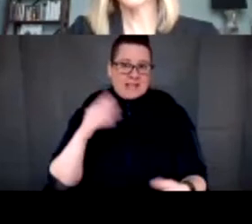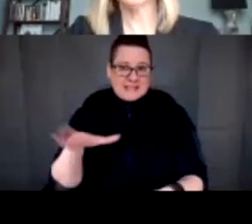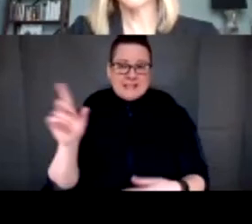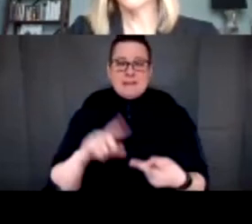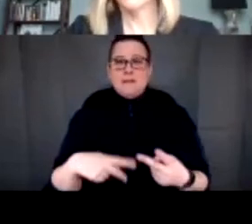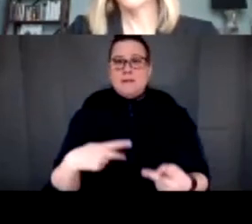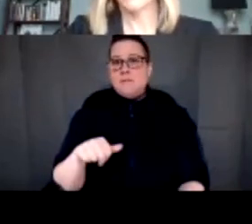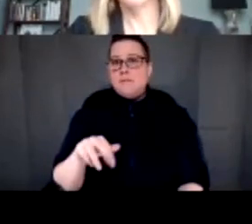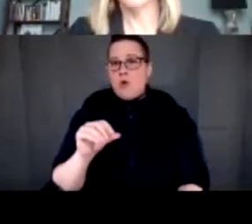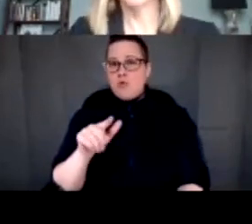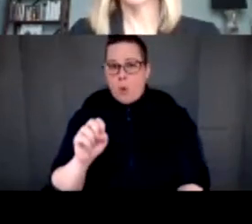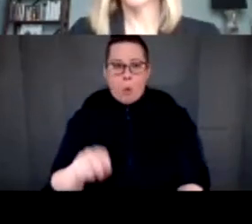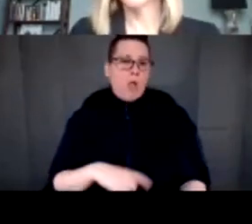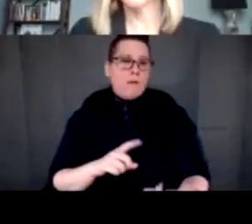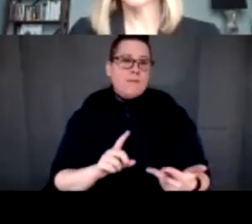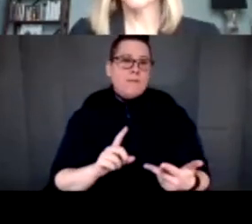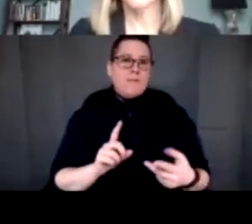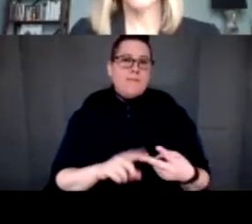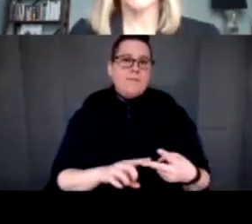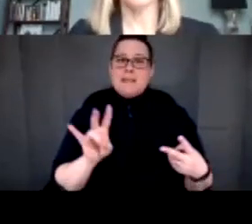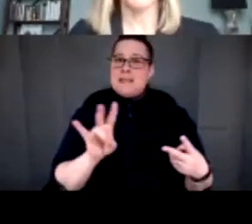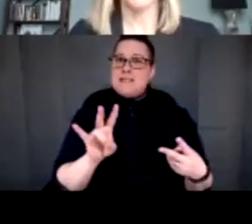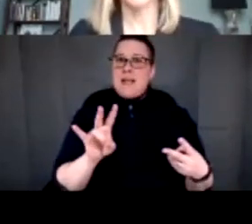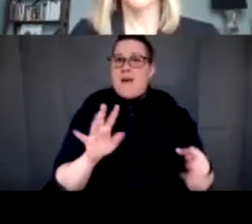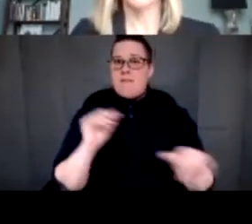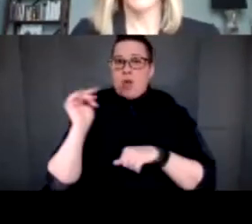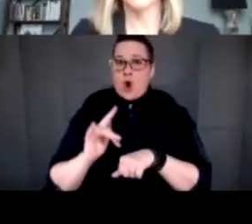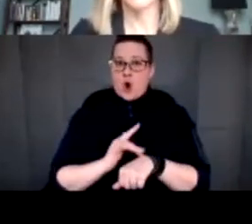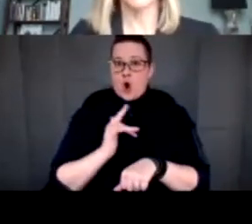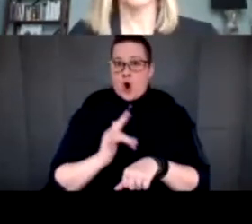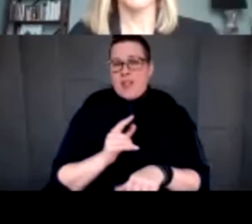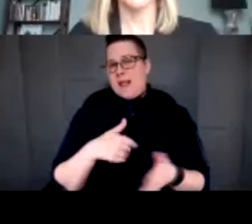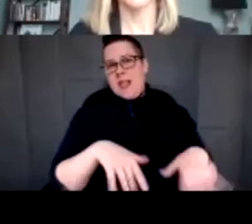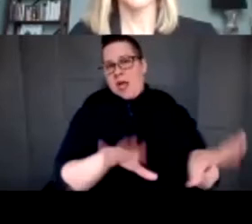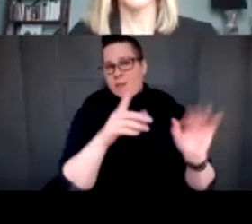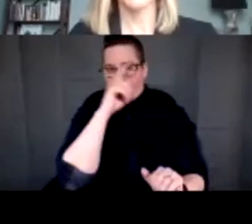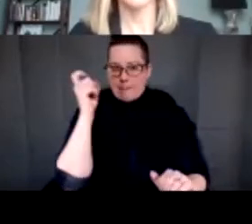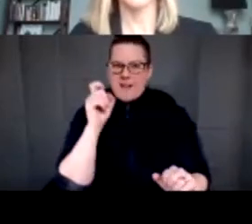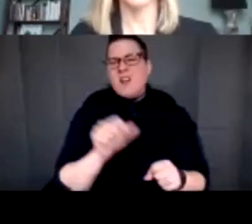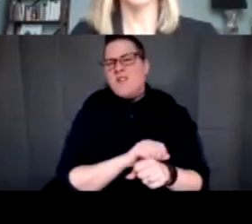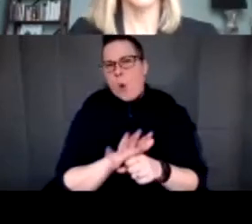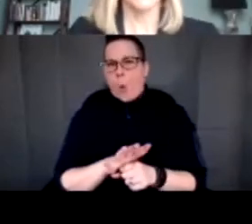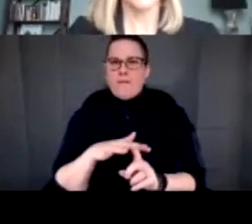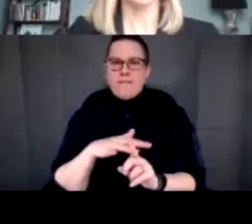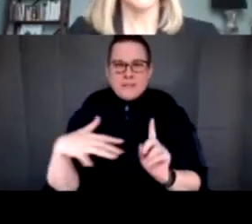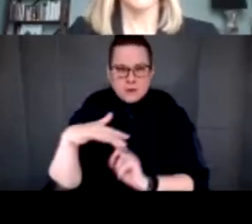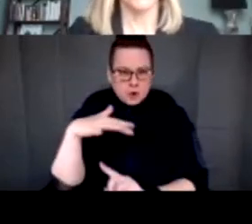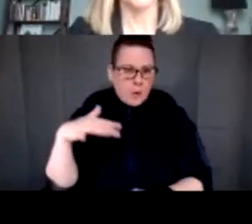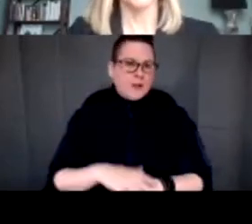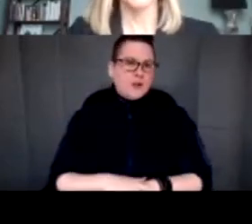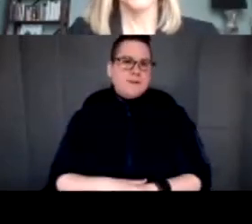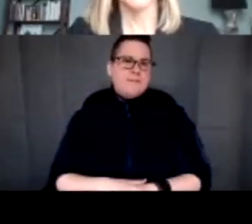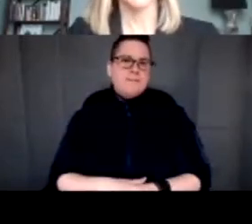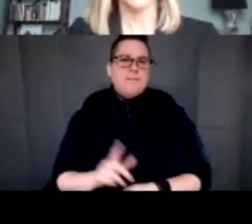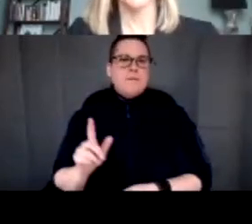had 7 that had been released early because of COVID-19 related circumstances, and then